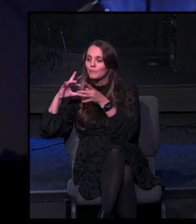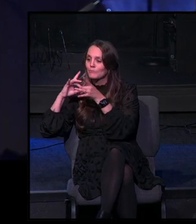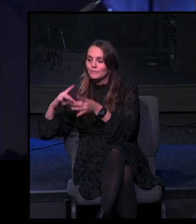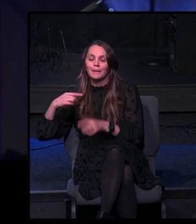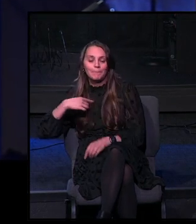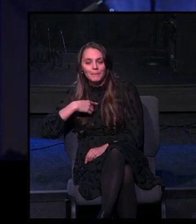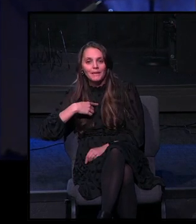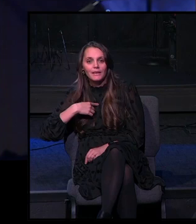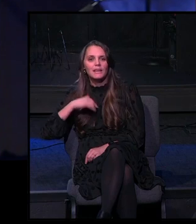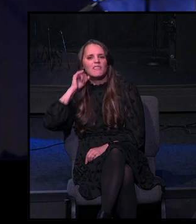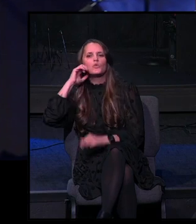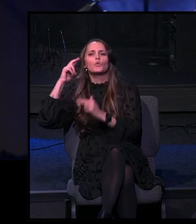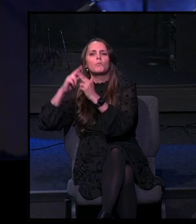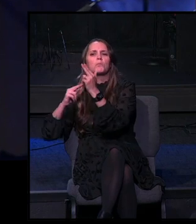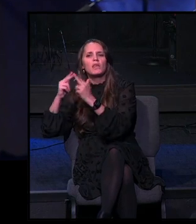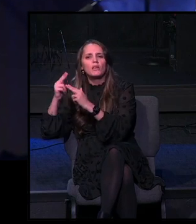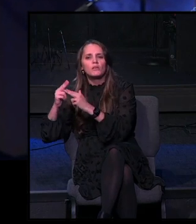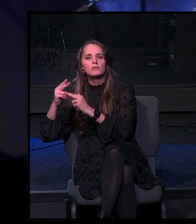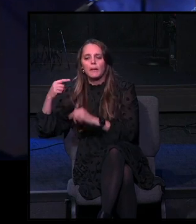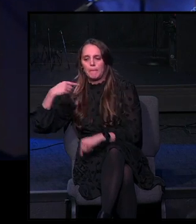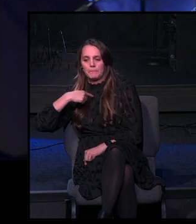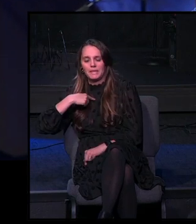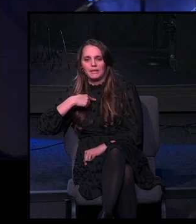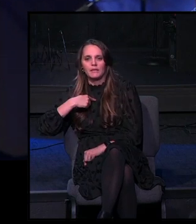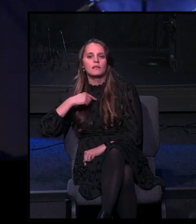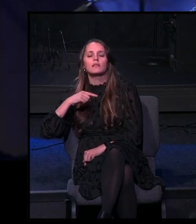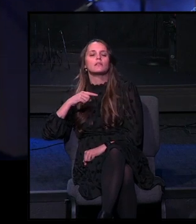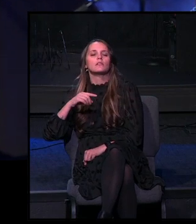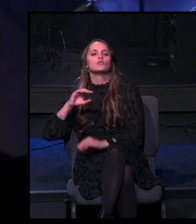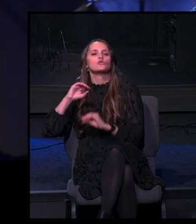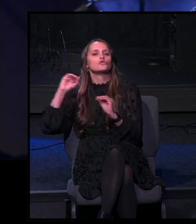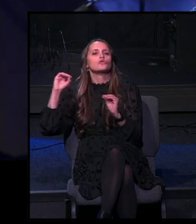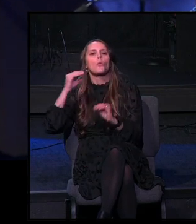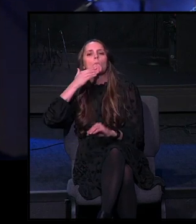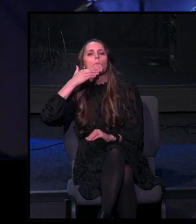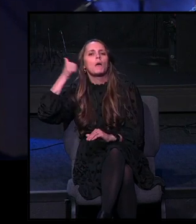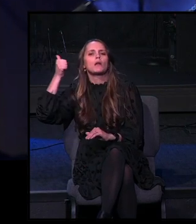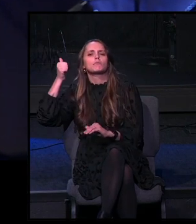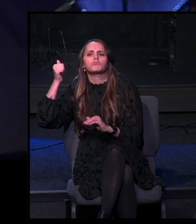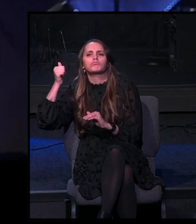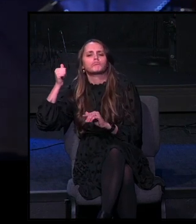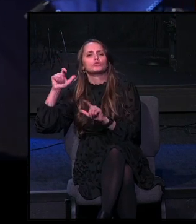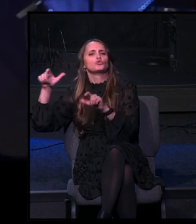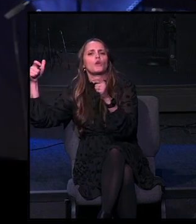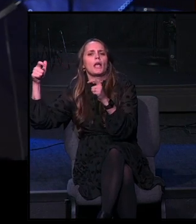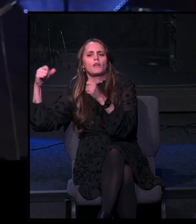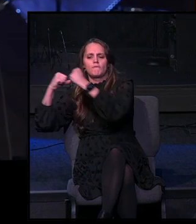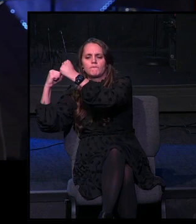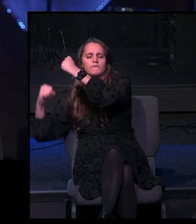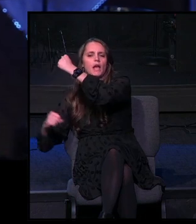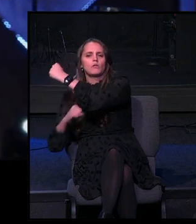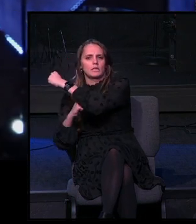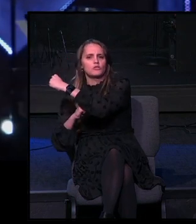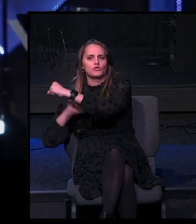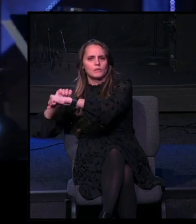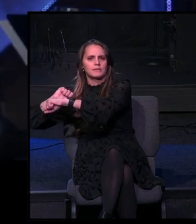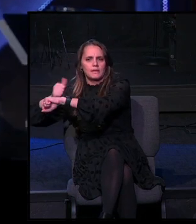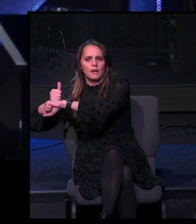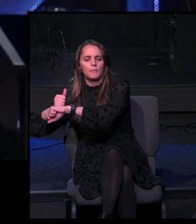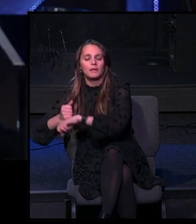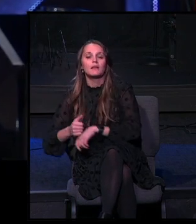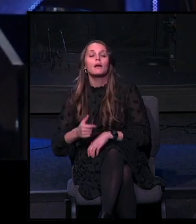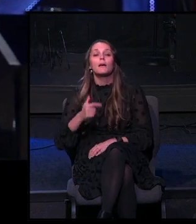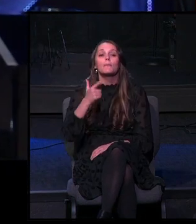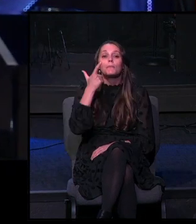me, there is no greater foundation that you could ever build your life on. It's an invitation that he gives to us because of his work on the cross.